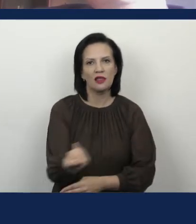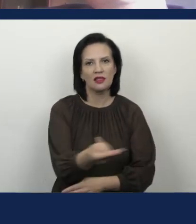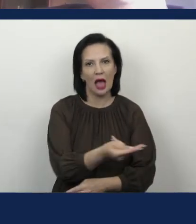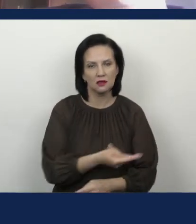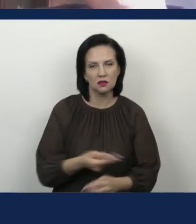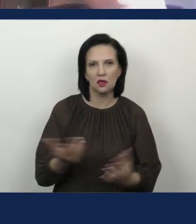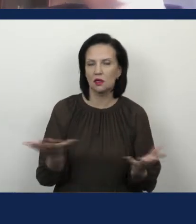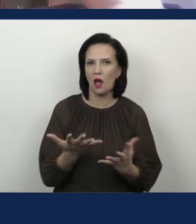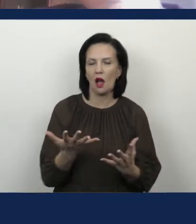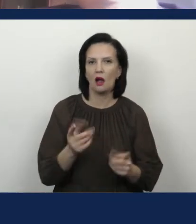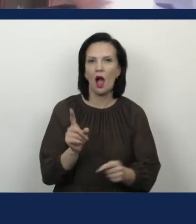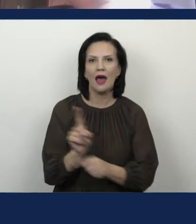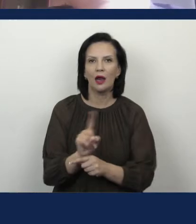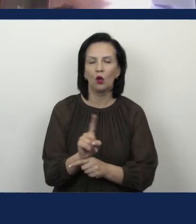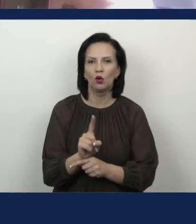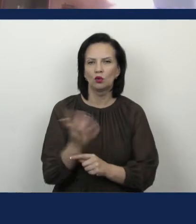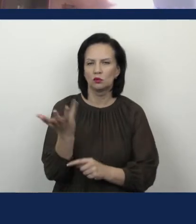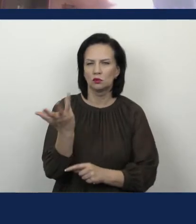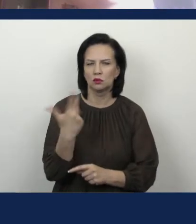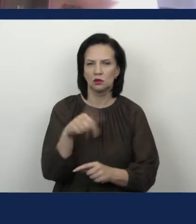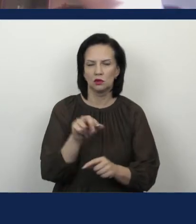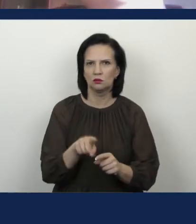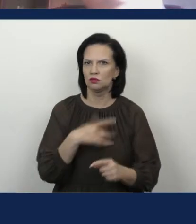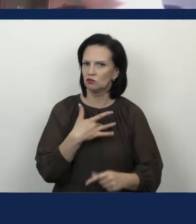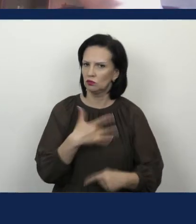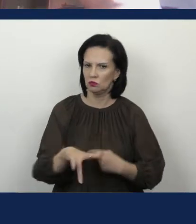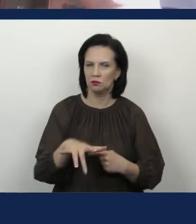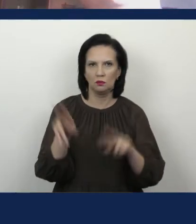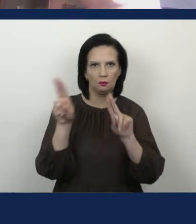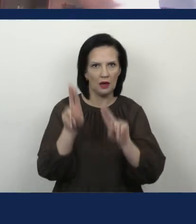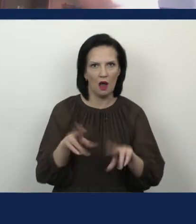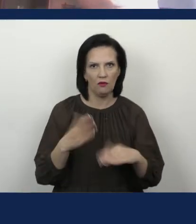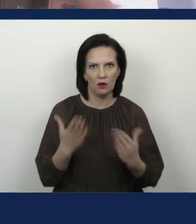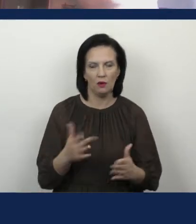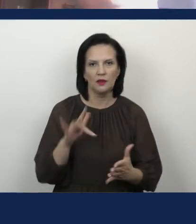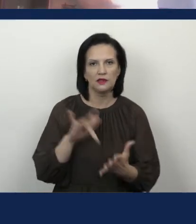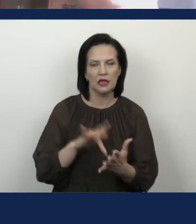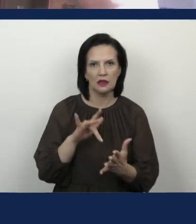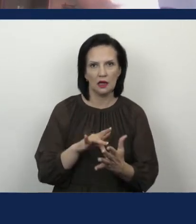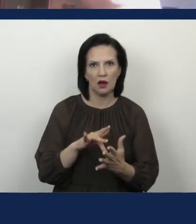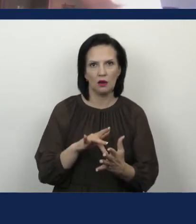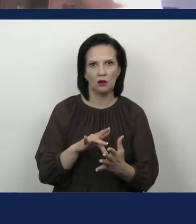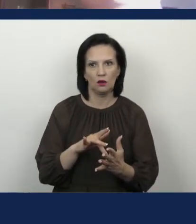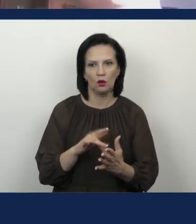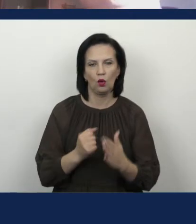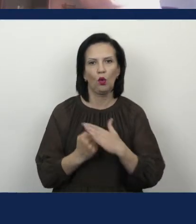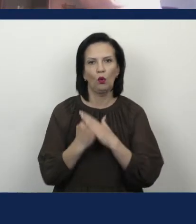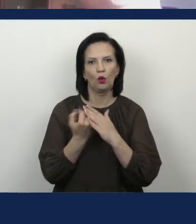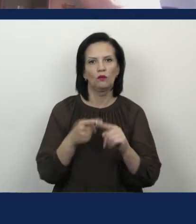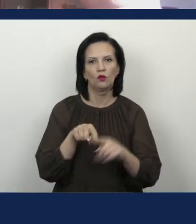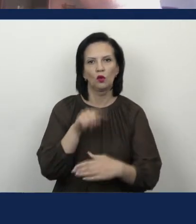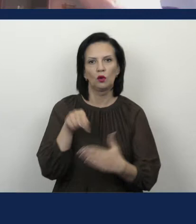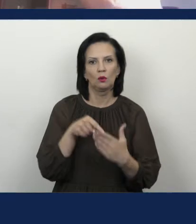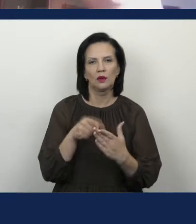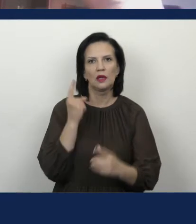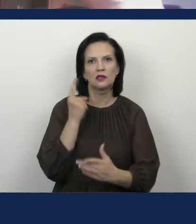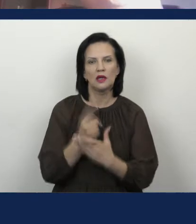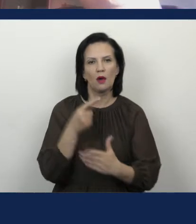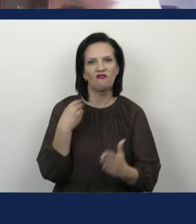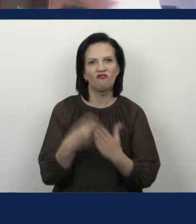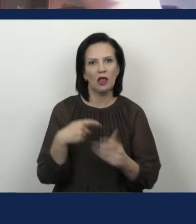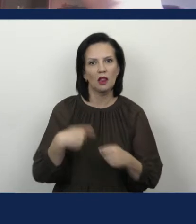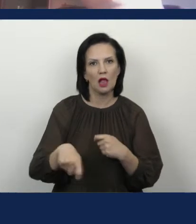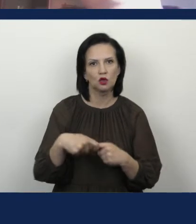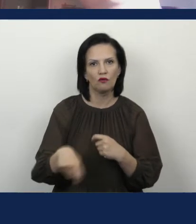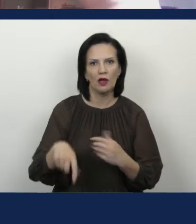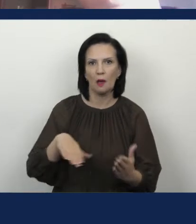rules. The central pillar on this issue is the prohibition to political campaigns to